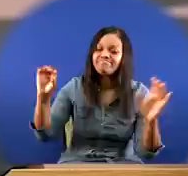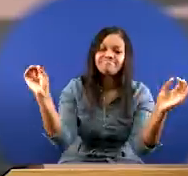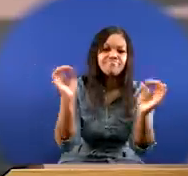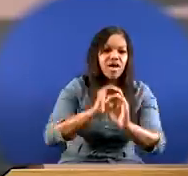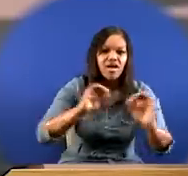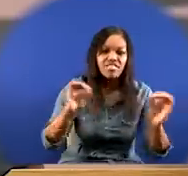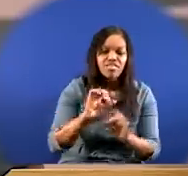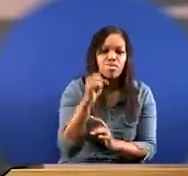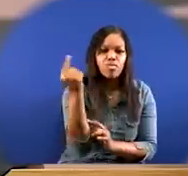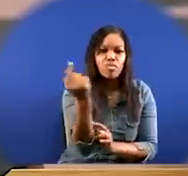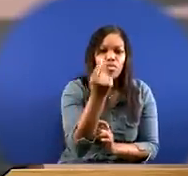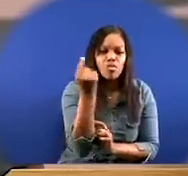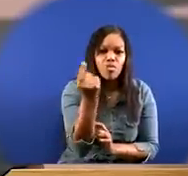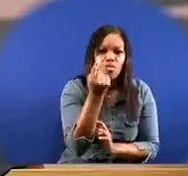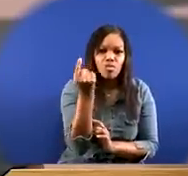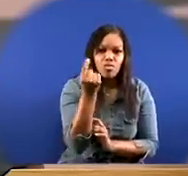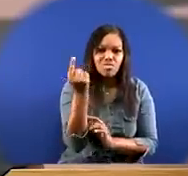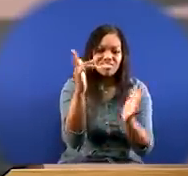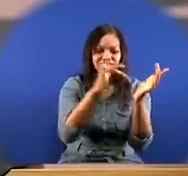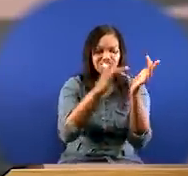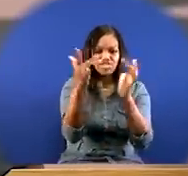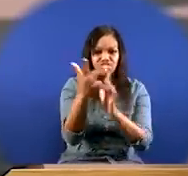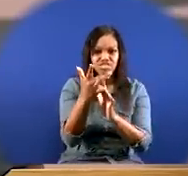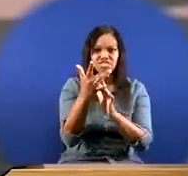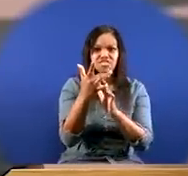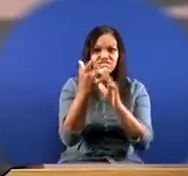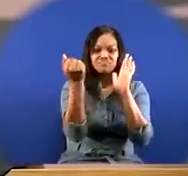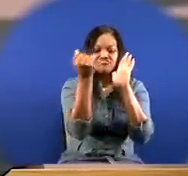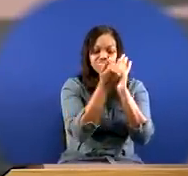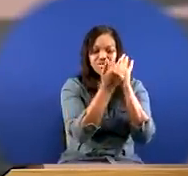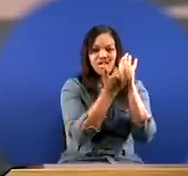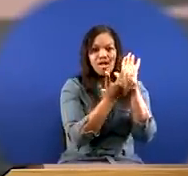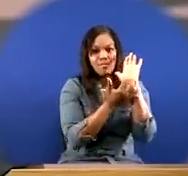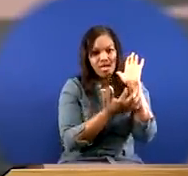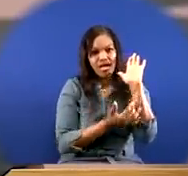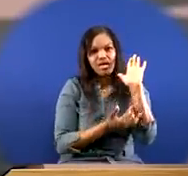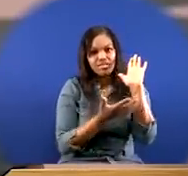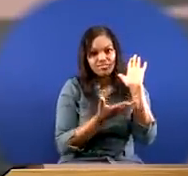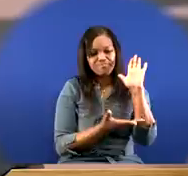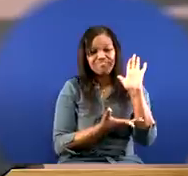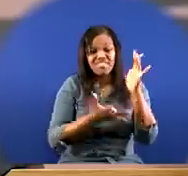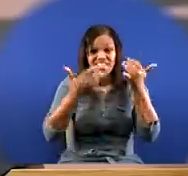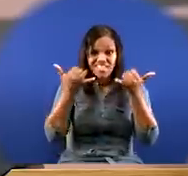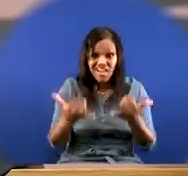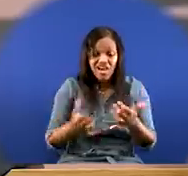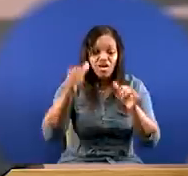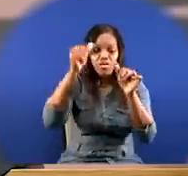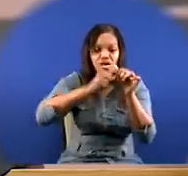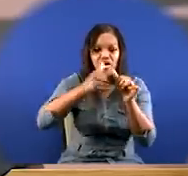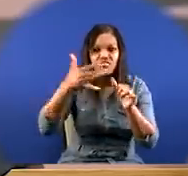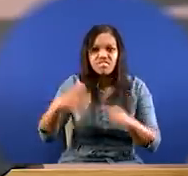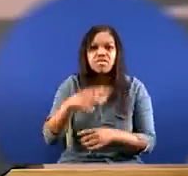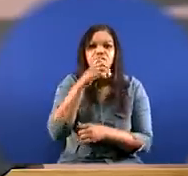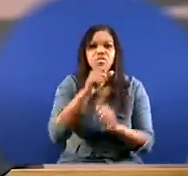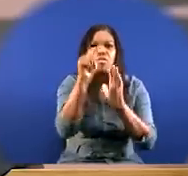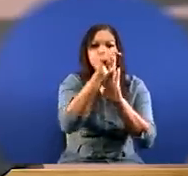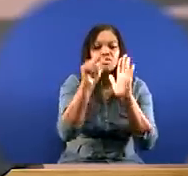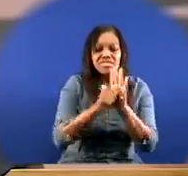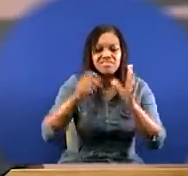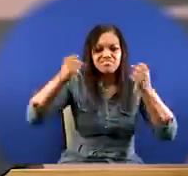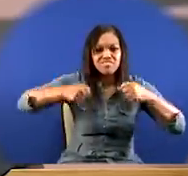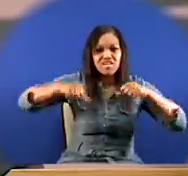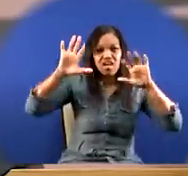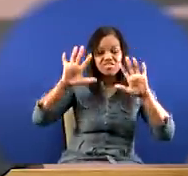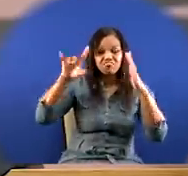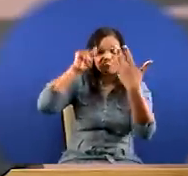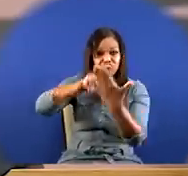Nothing but the blood of Jesus. Now everything the Old Testament sacrifices